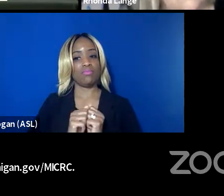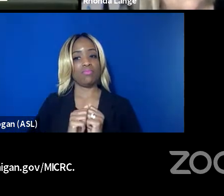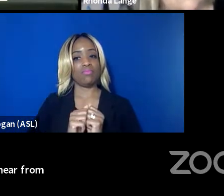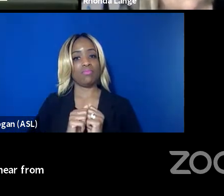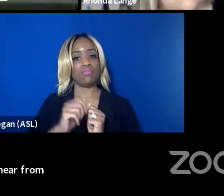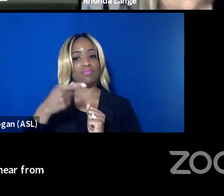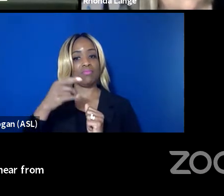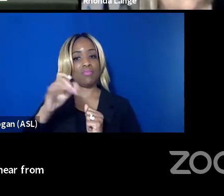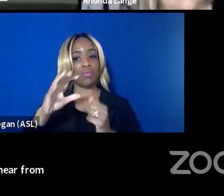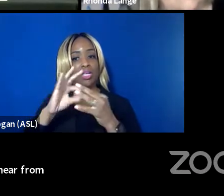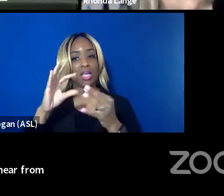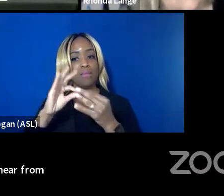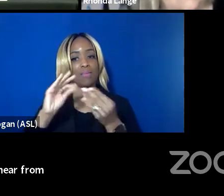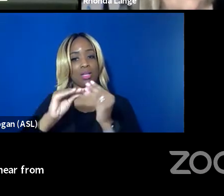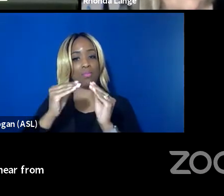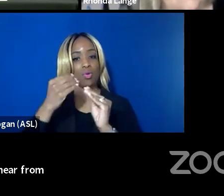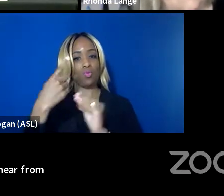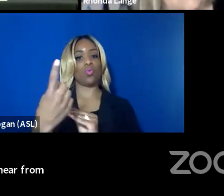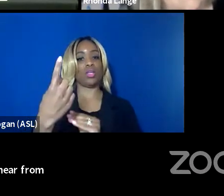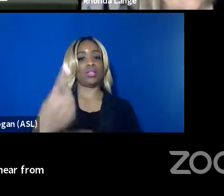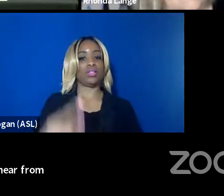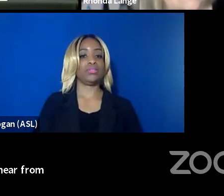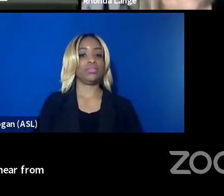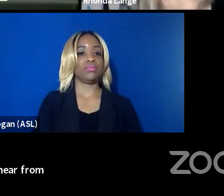we will hear from public comment one, number one.